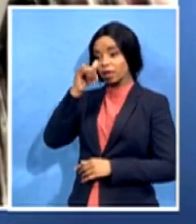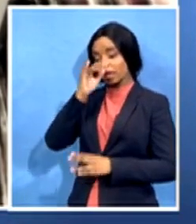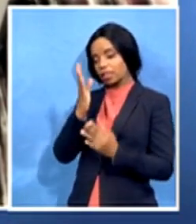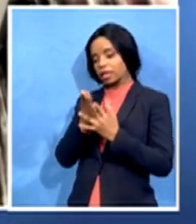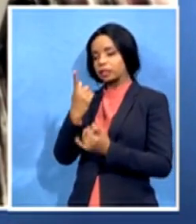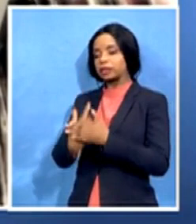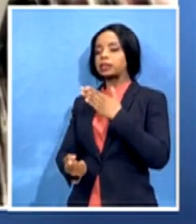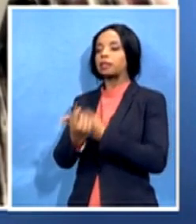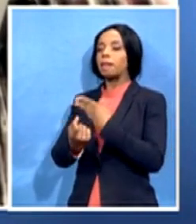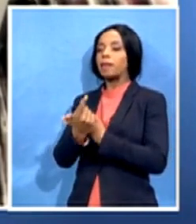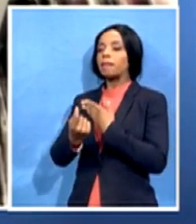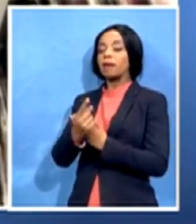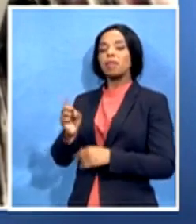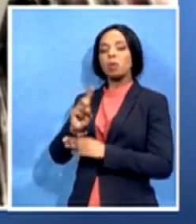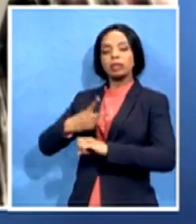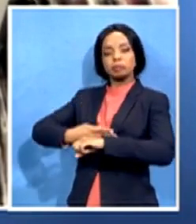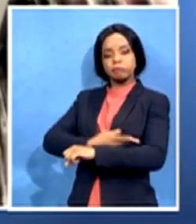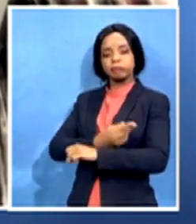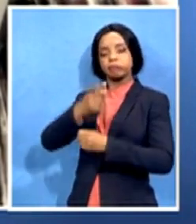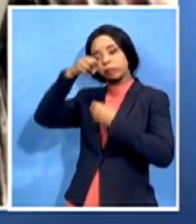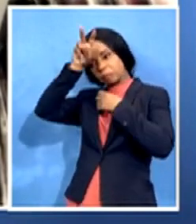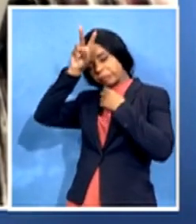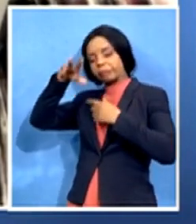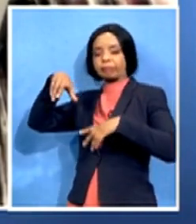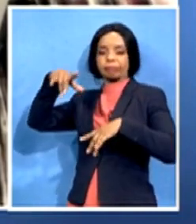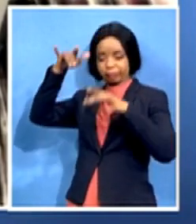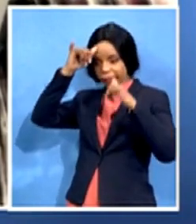hear? Talk about the arrests that have been made.